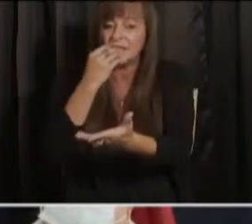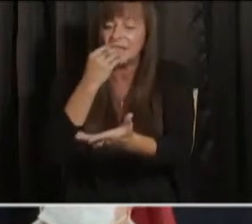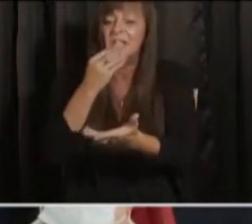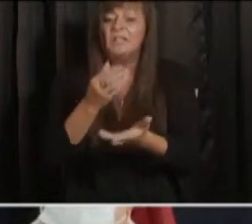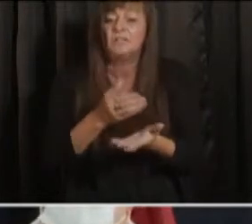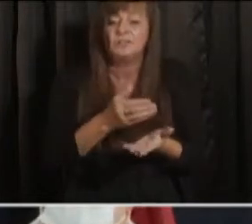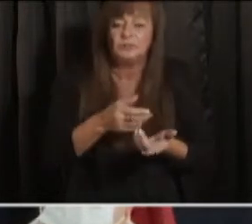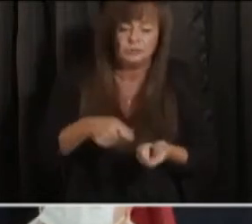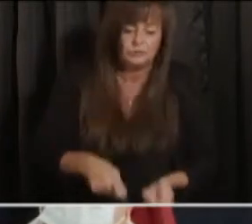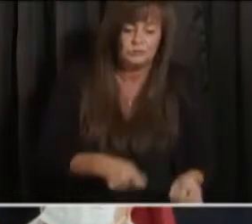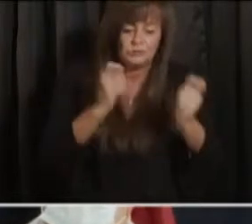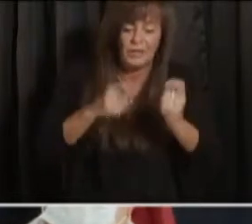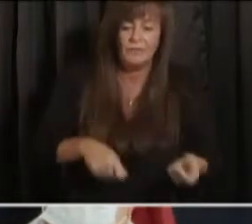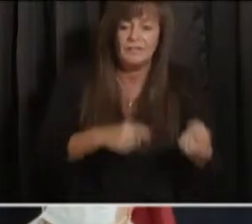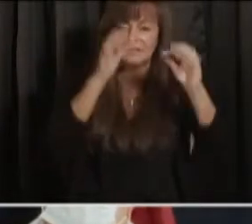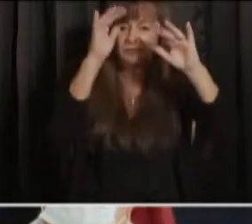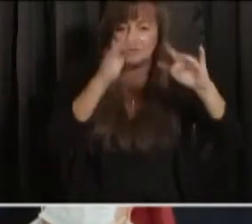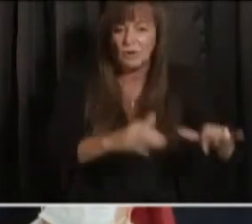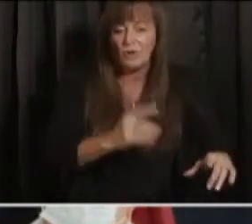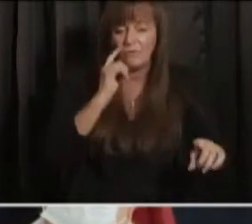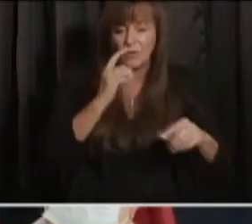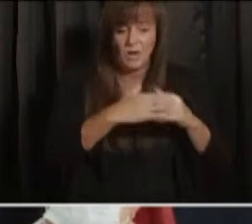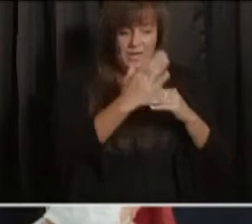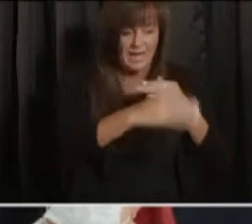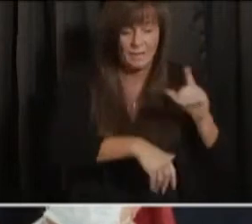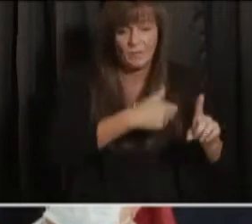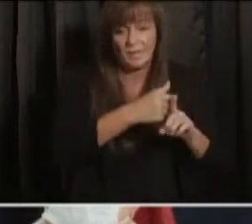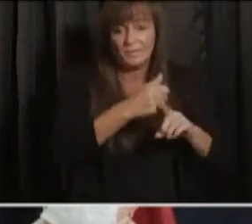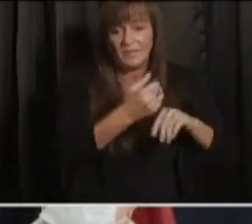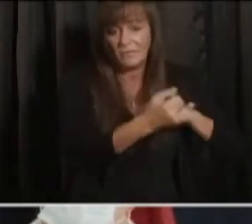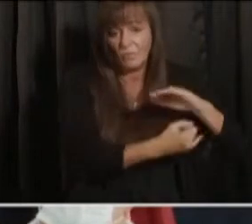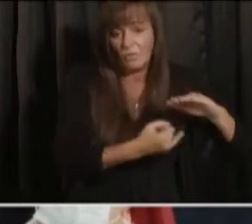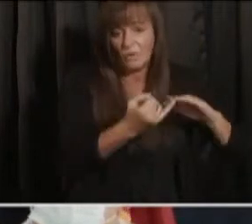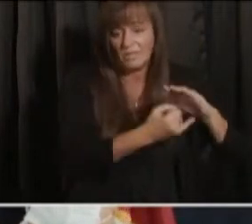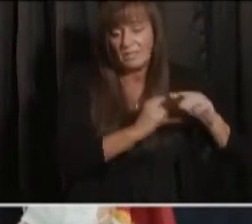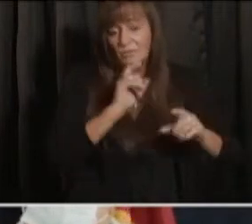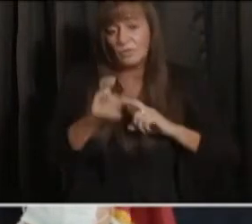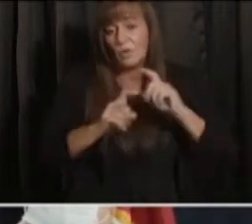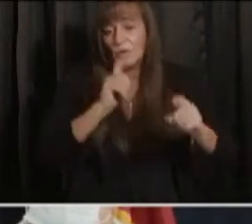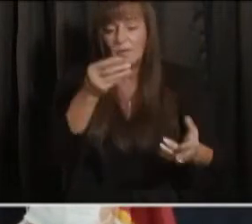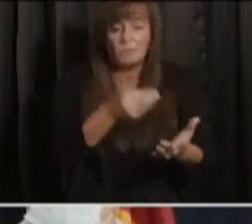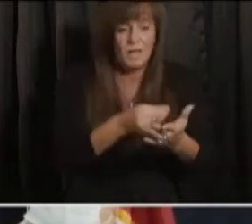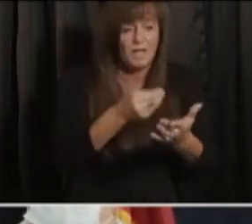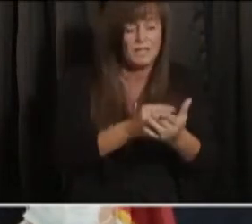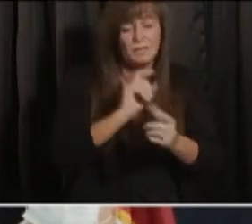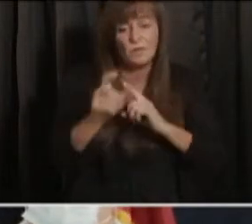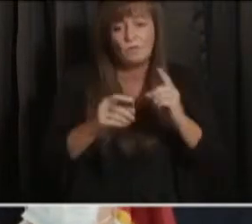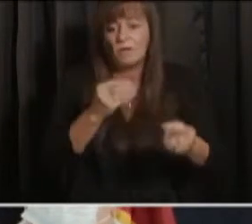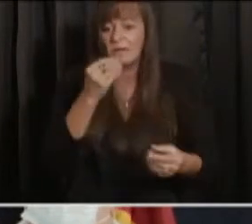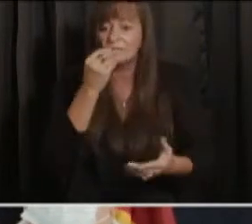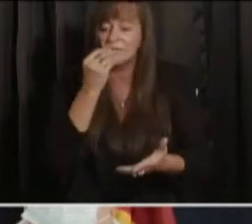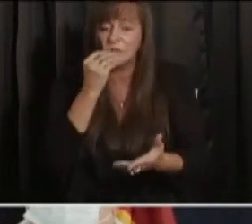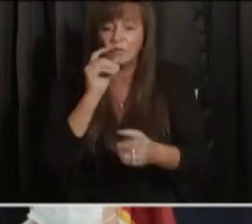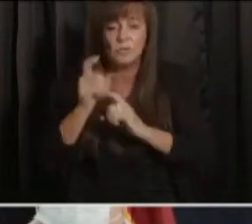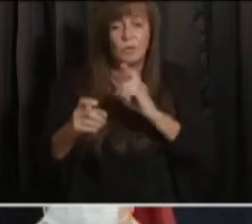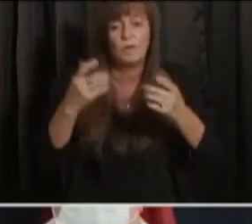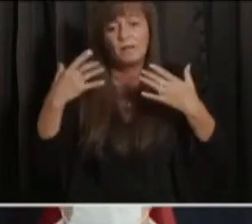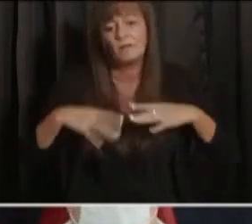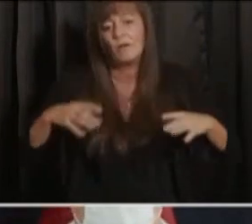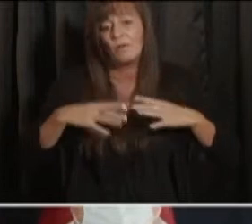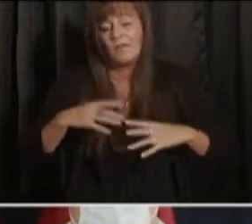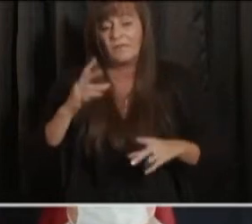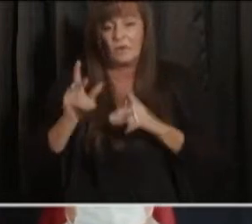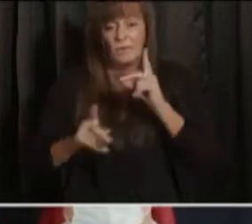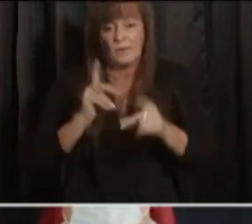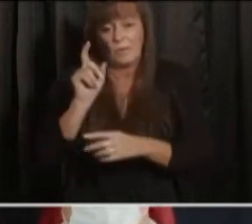quarantined neighbor, donating money, clothes, food to those in need. Now, we need to take care of one another